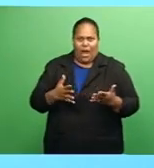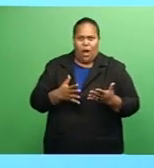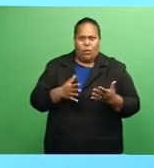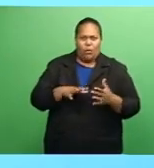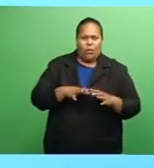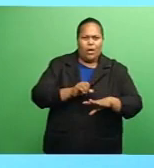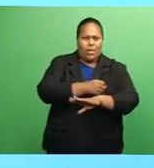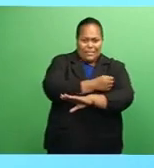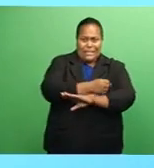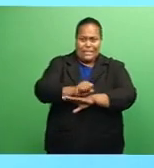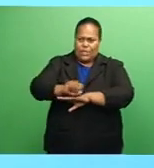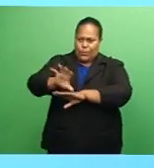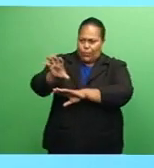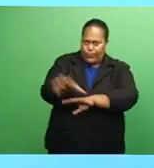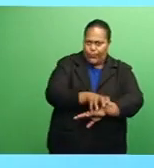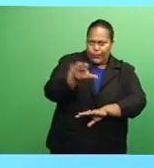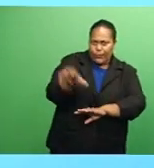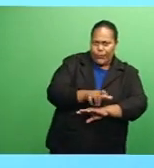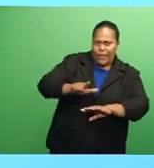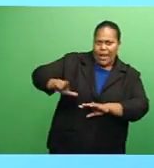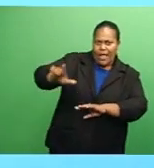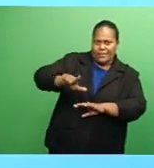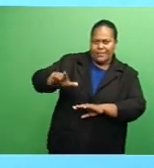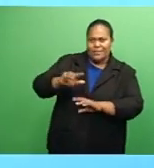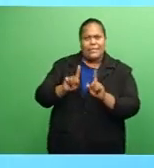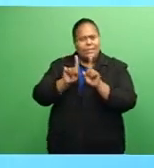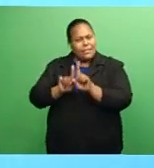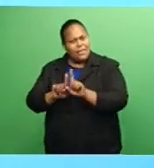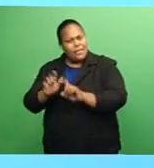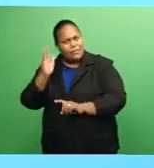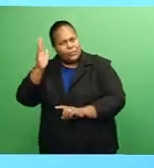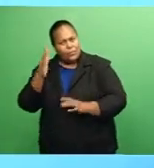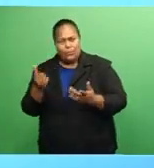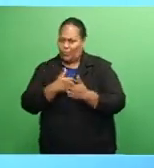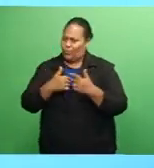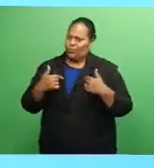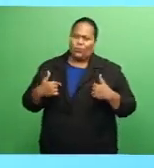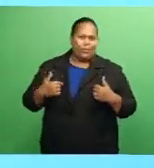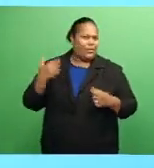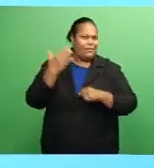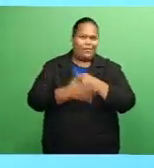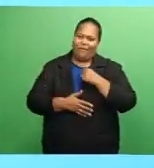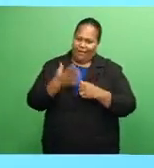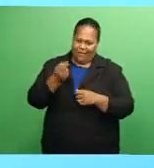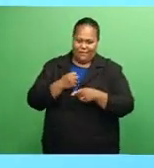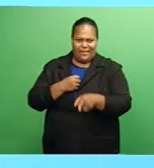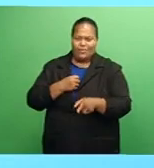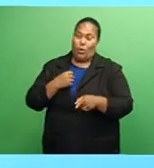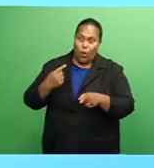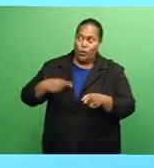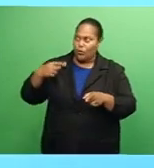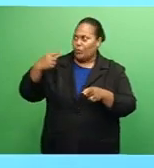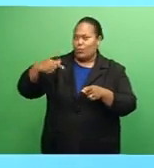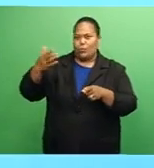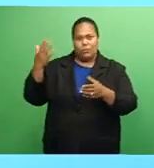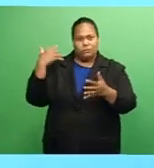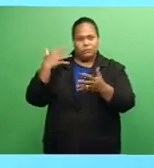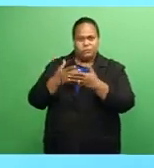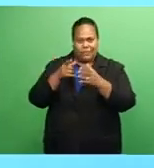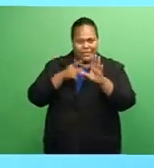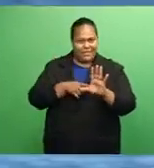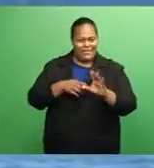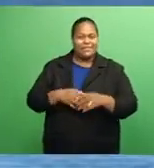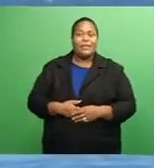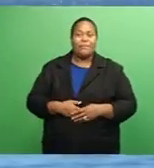school. This is the reality we have been facing for years. Ratu Kini Tabaki says villages are now going